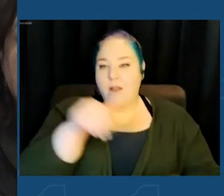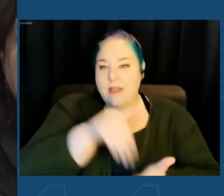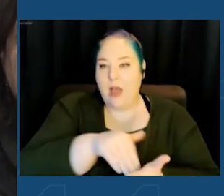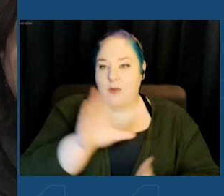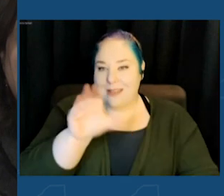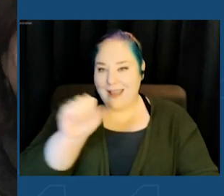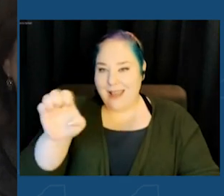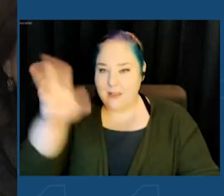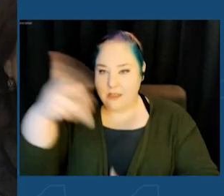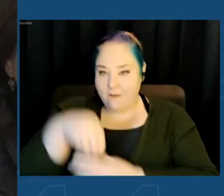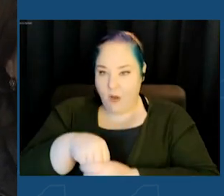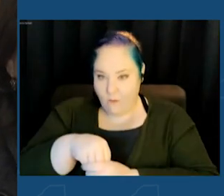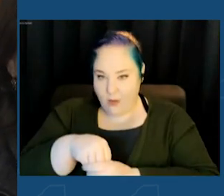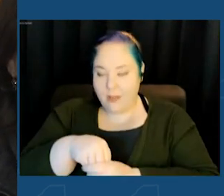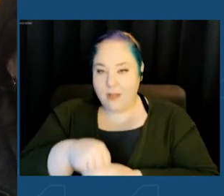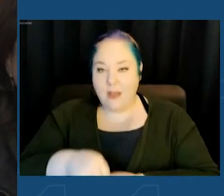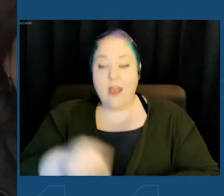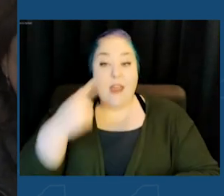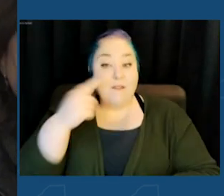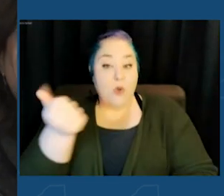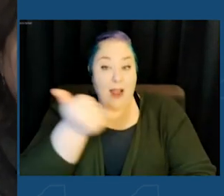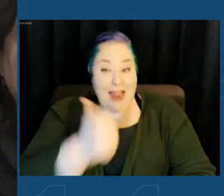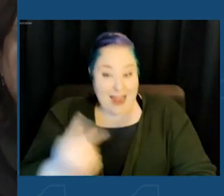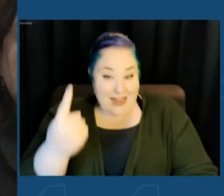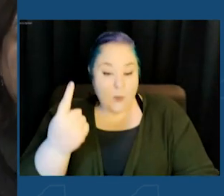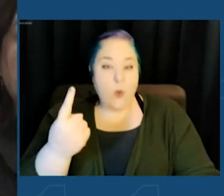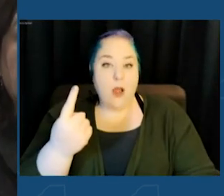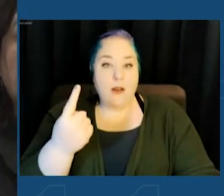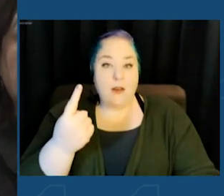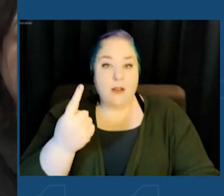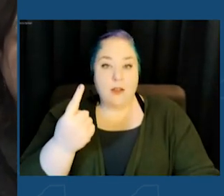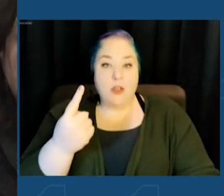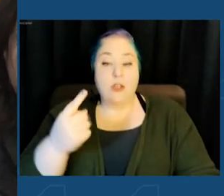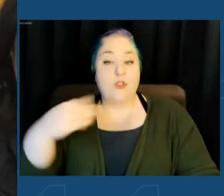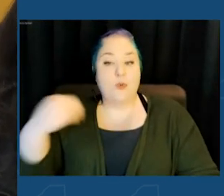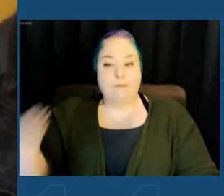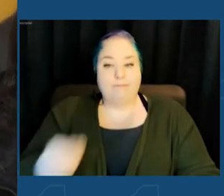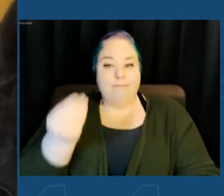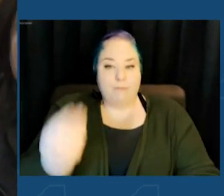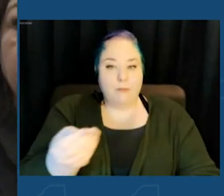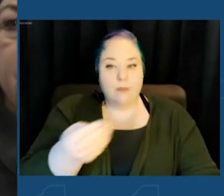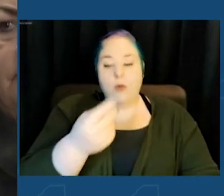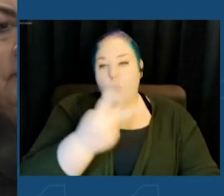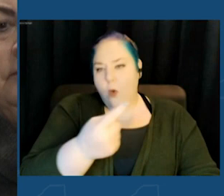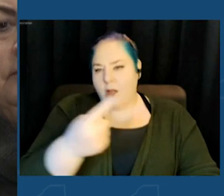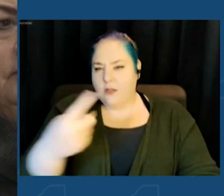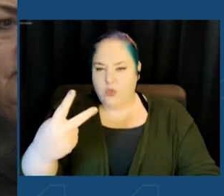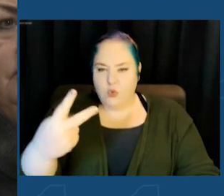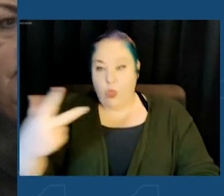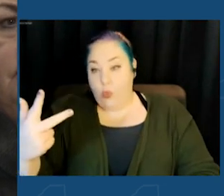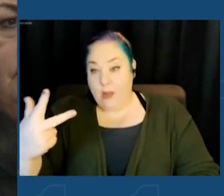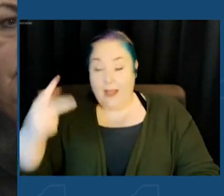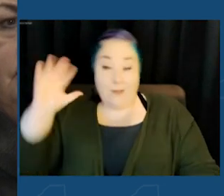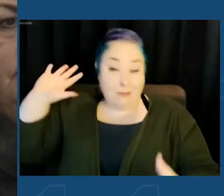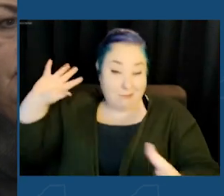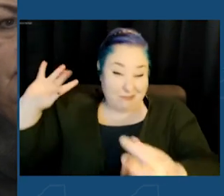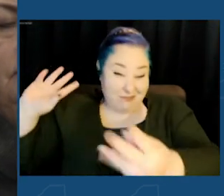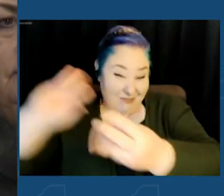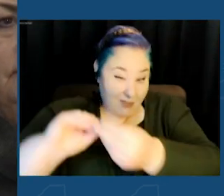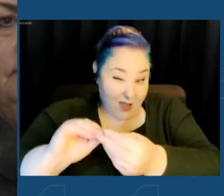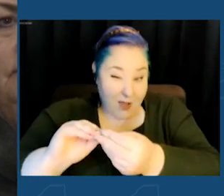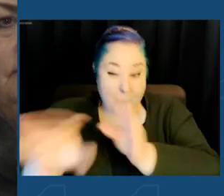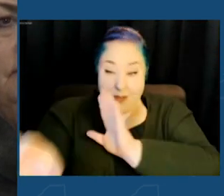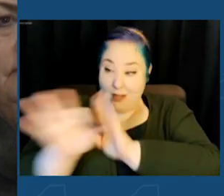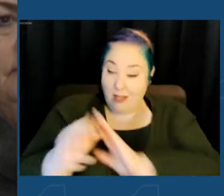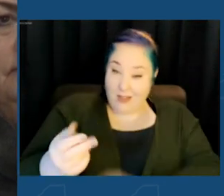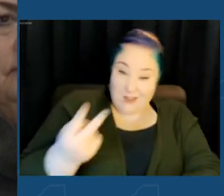involved with and for anyone to pull out one two or three cases out of that body of work that goes on through a lifetime